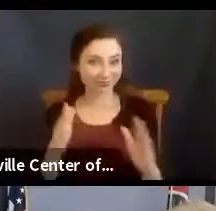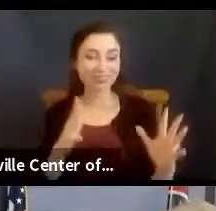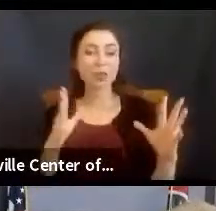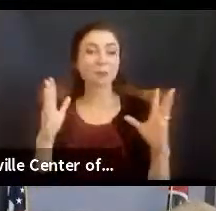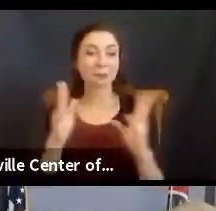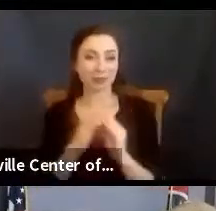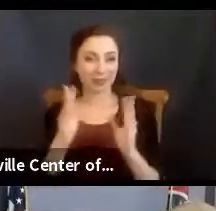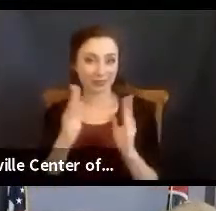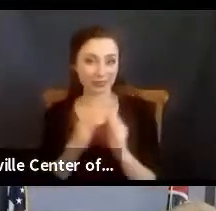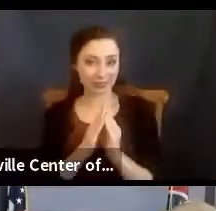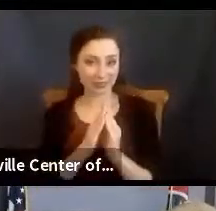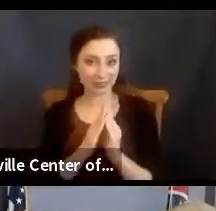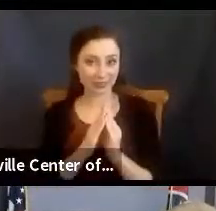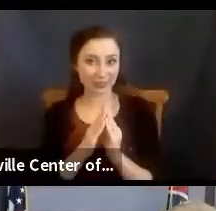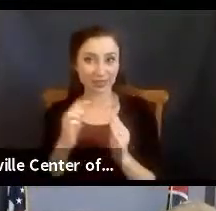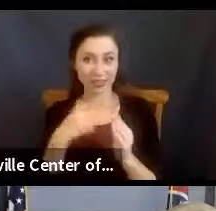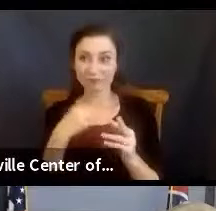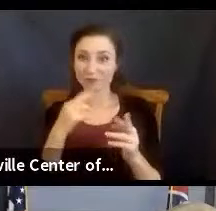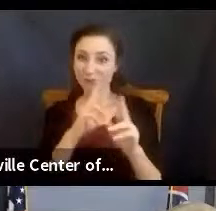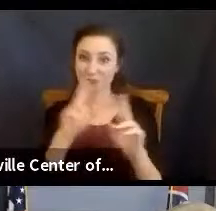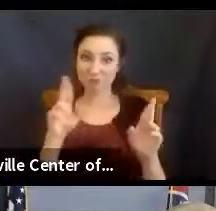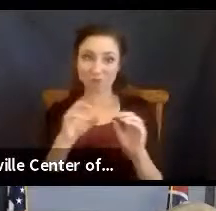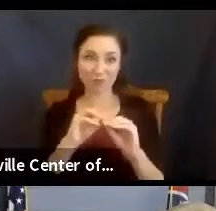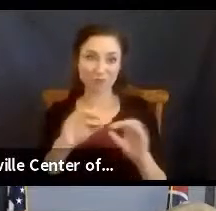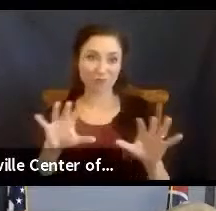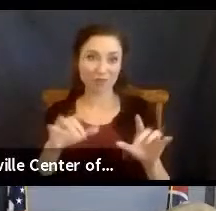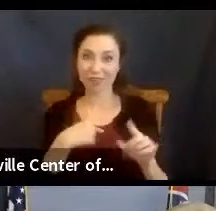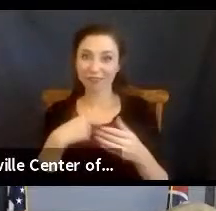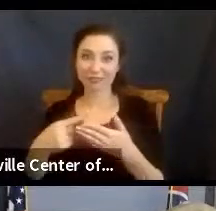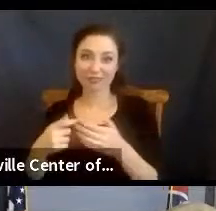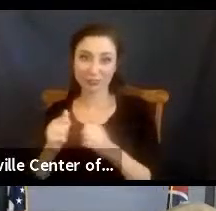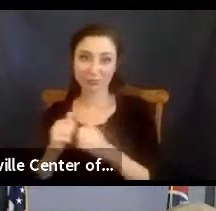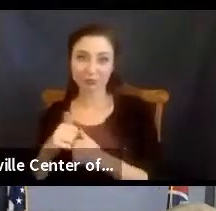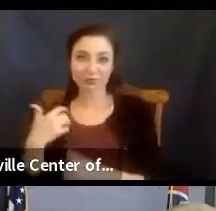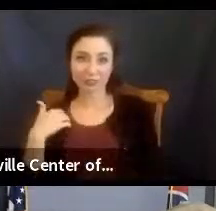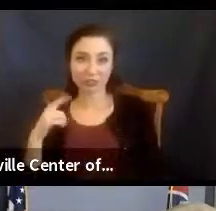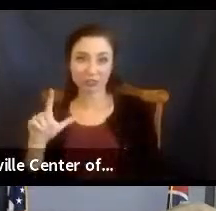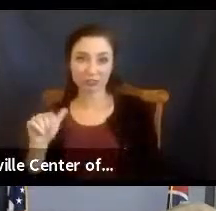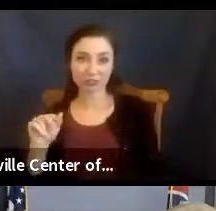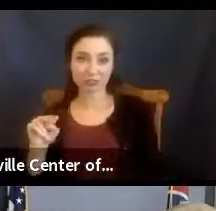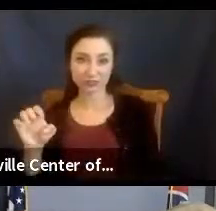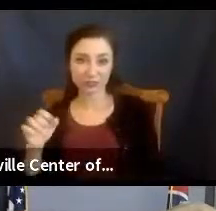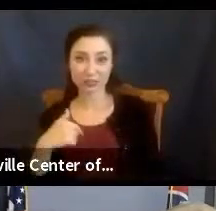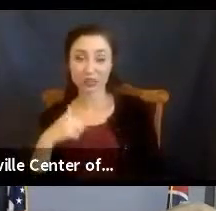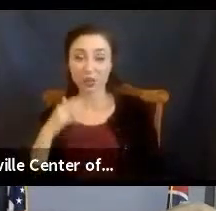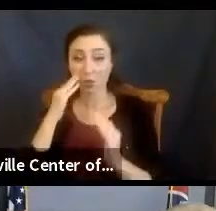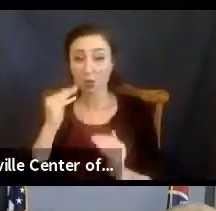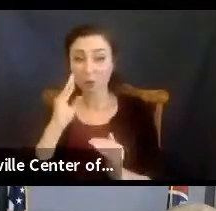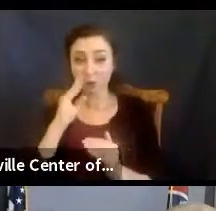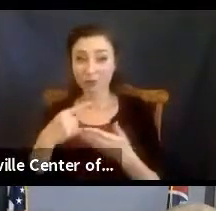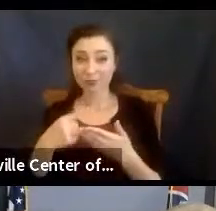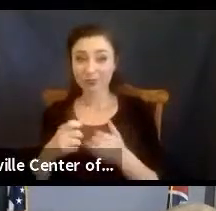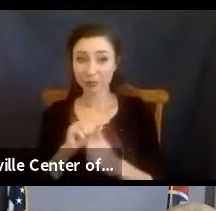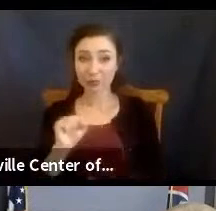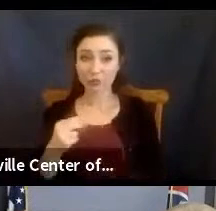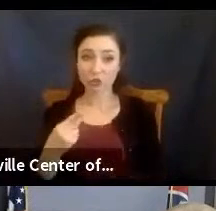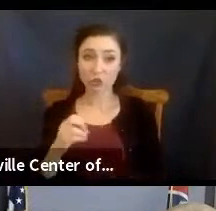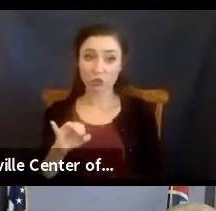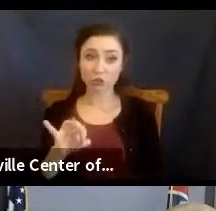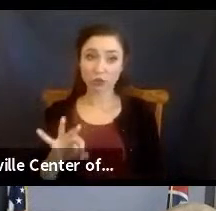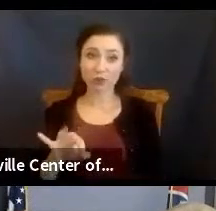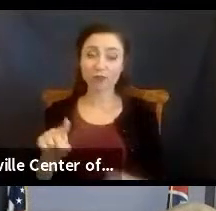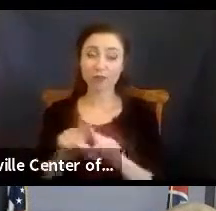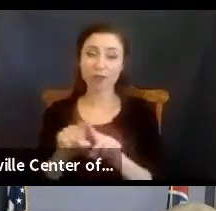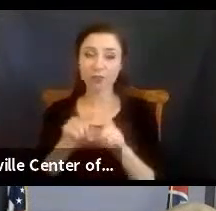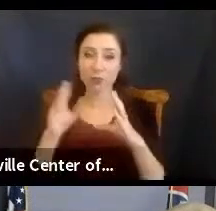meeting, and I'm getting ready to send out. I have talked with Chief Lane. I'm going to hopefully talk with the sheriff as well, and planning a